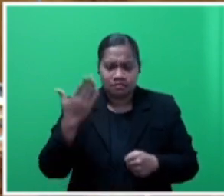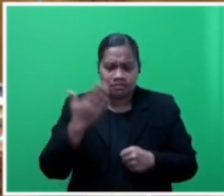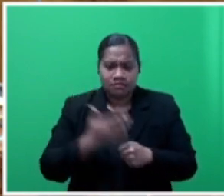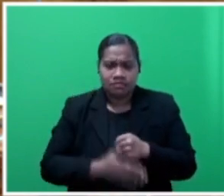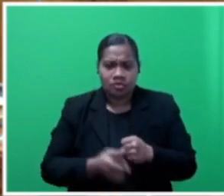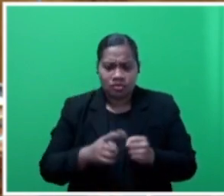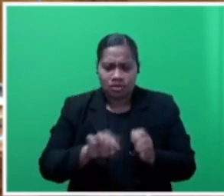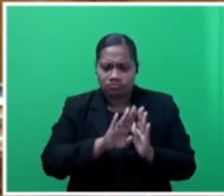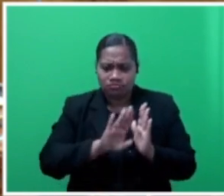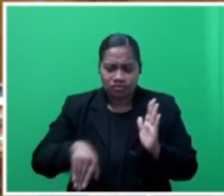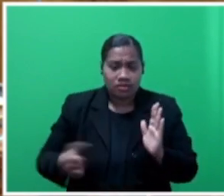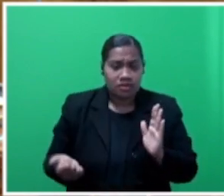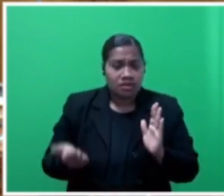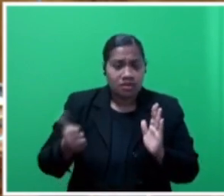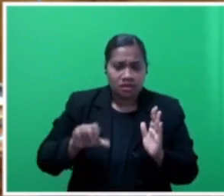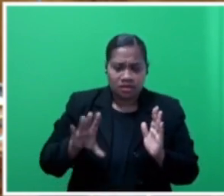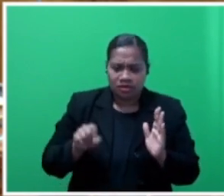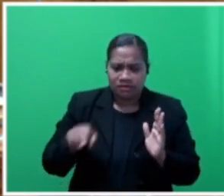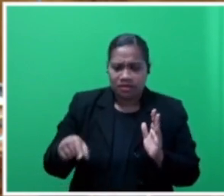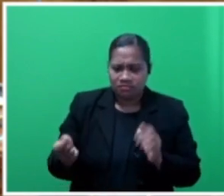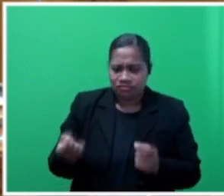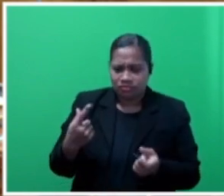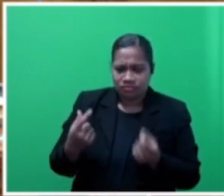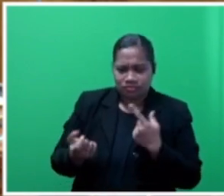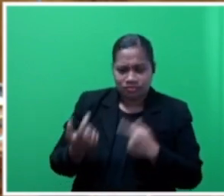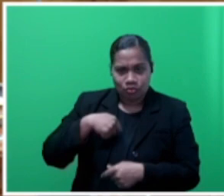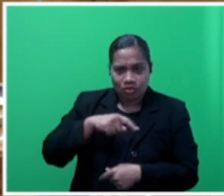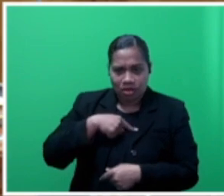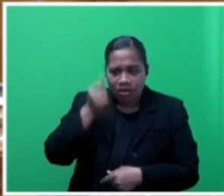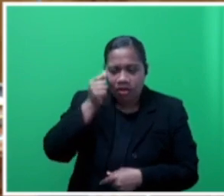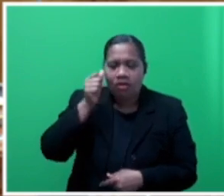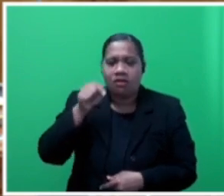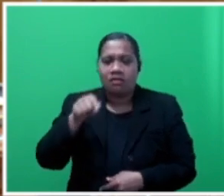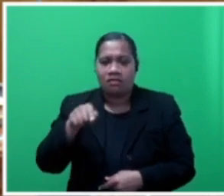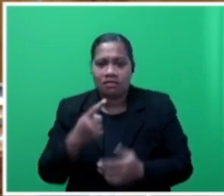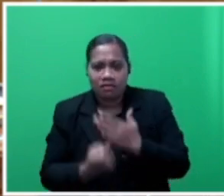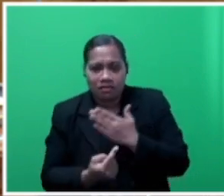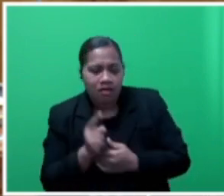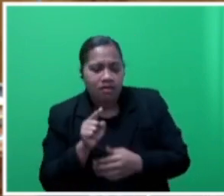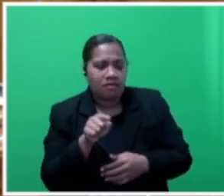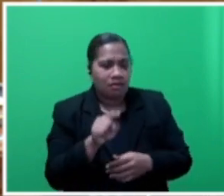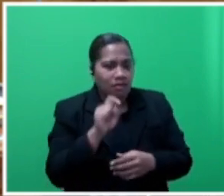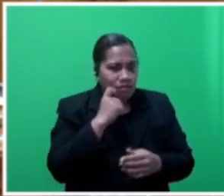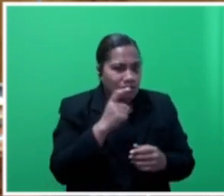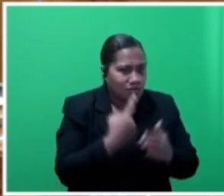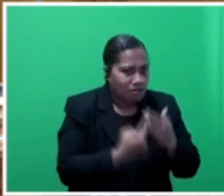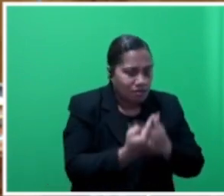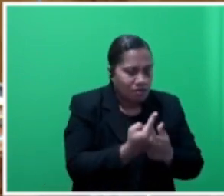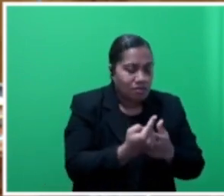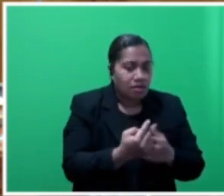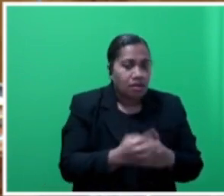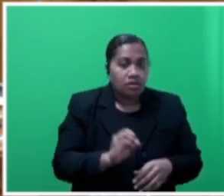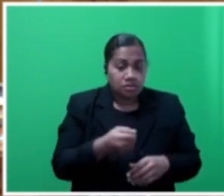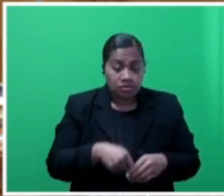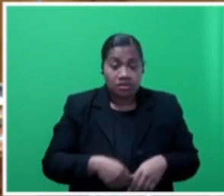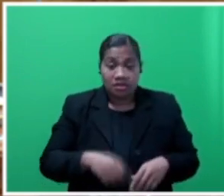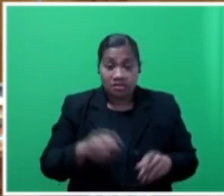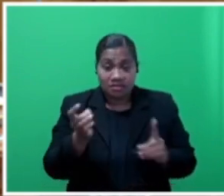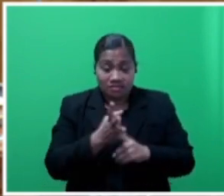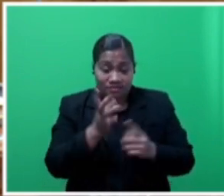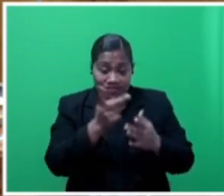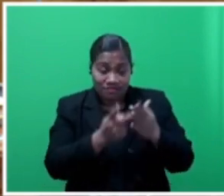any of those as a signal to us, sir. As a key stakeholder in the economy, the government should